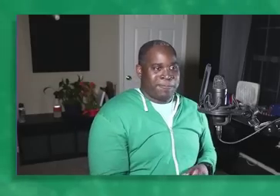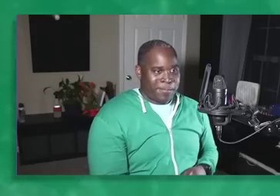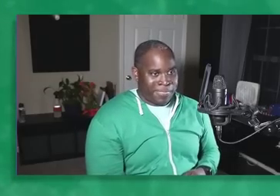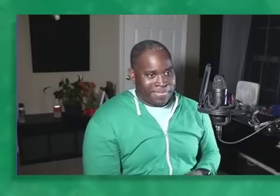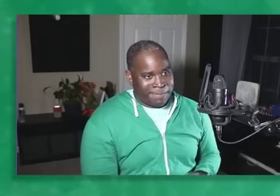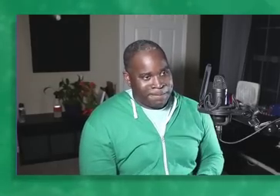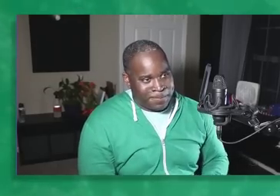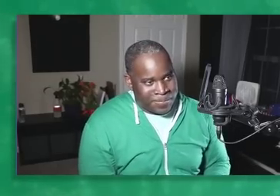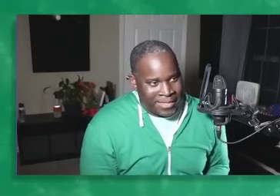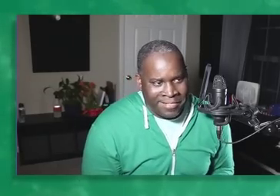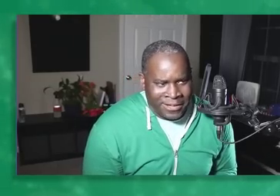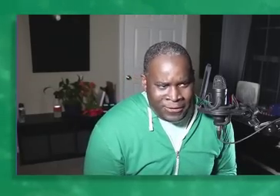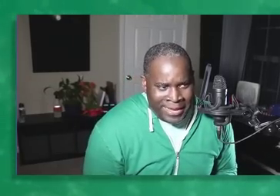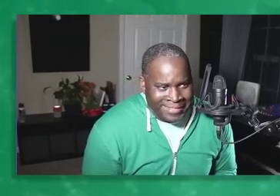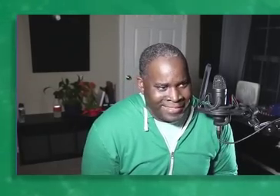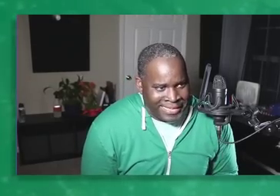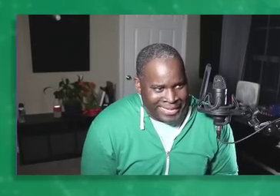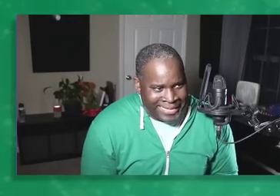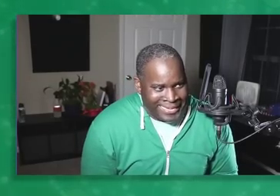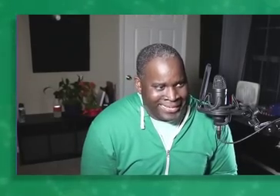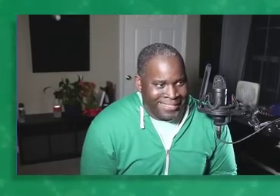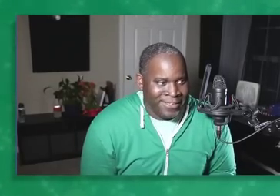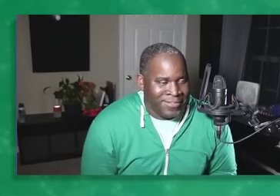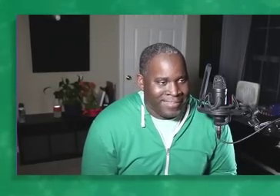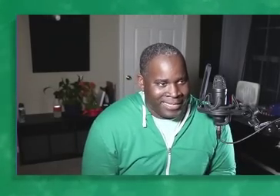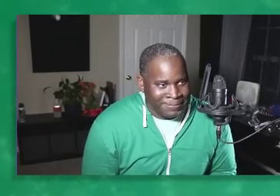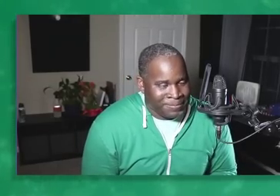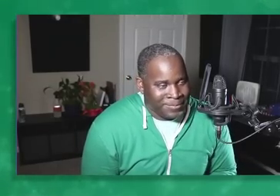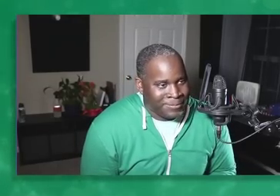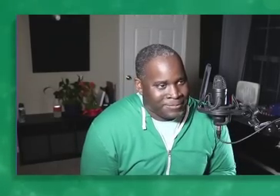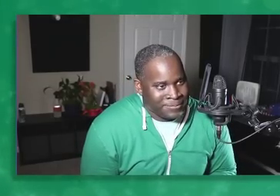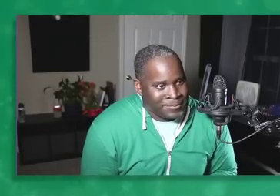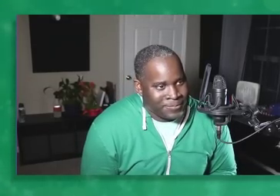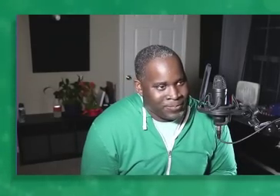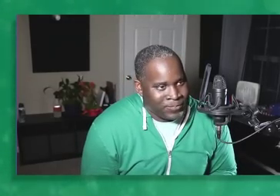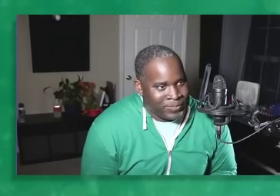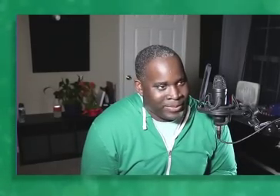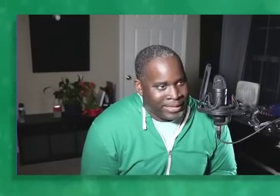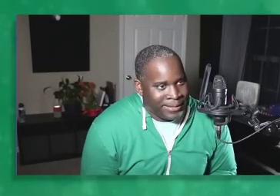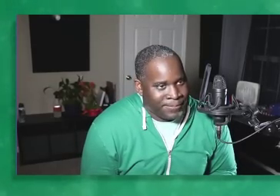past. It's a great scene. It's a good scene.